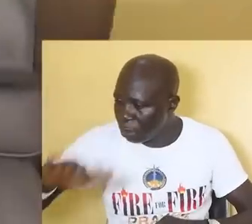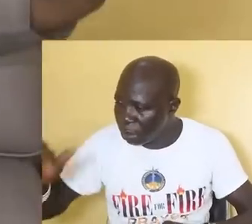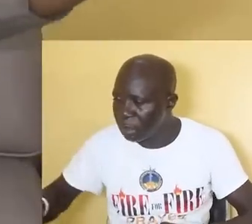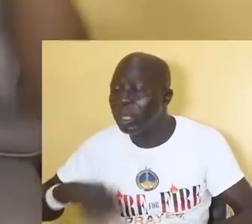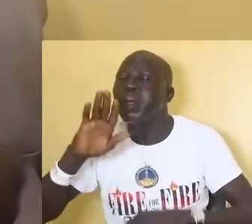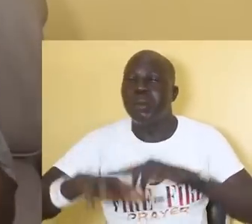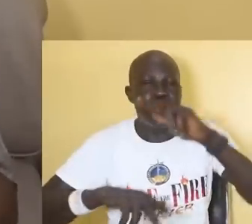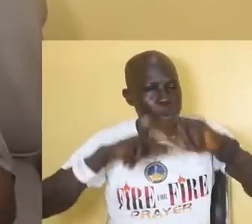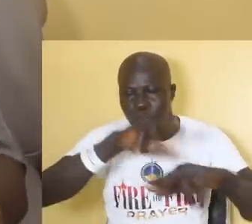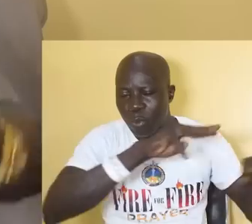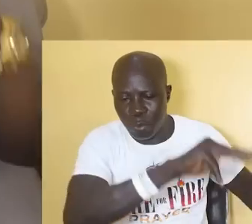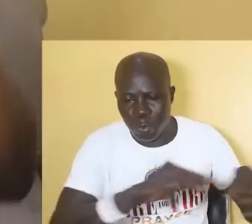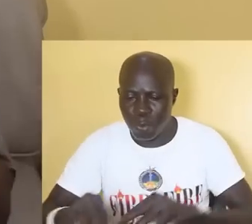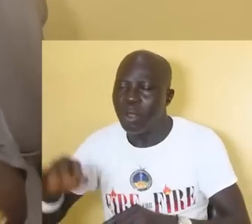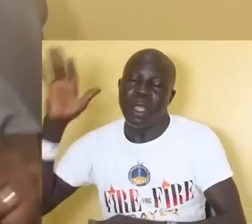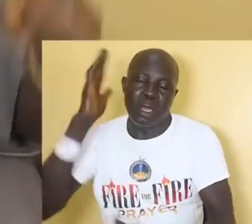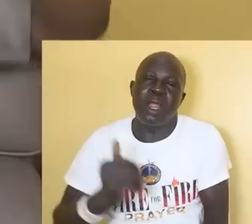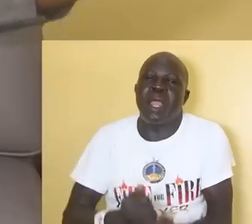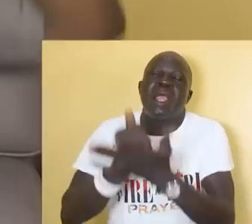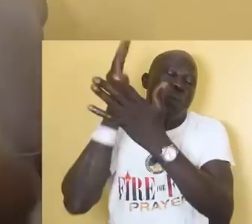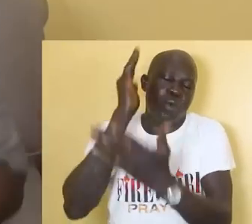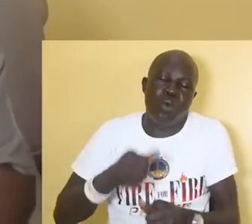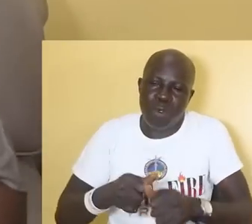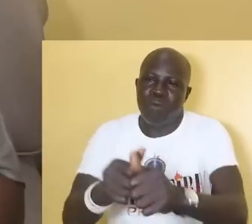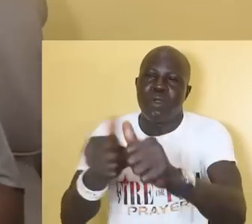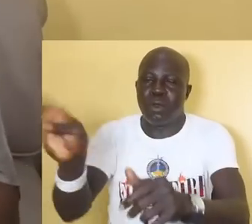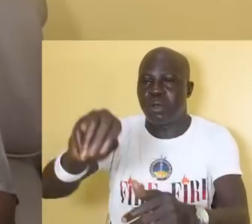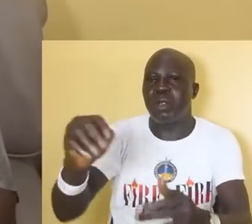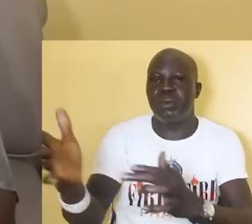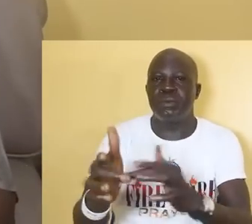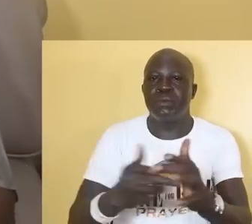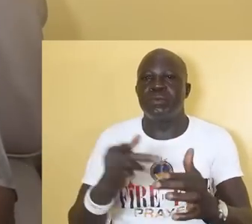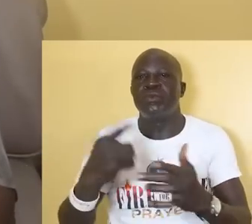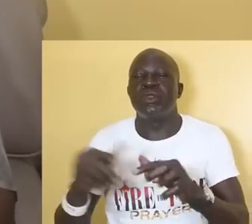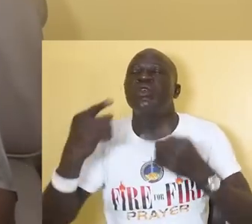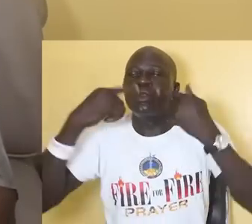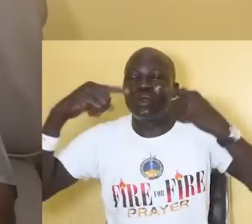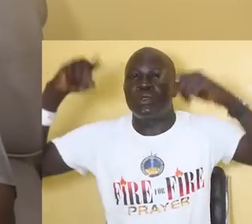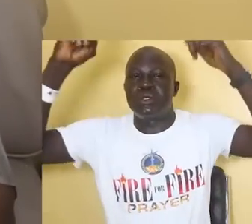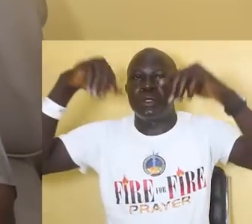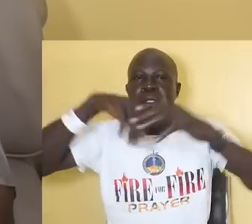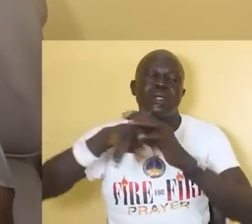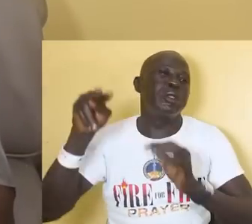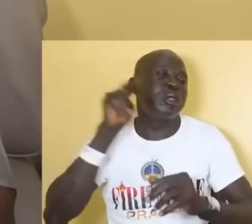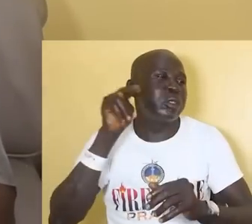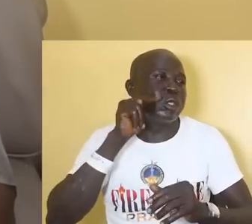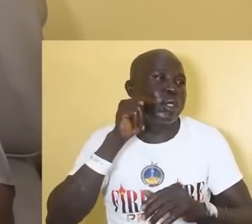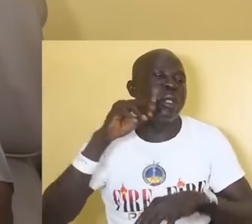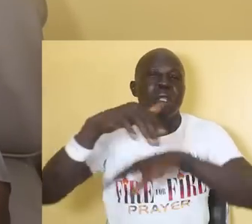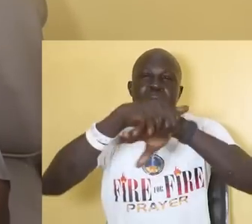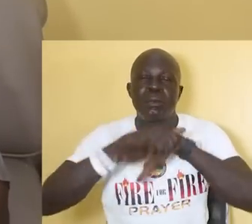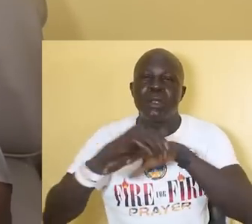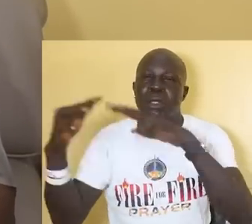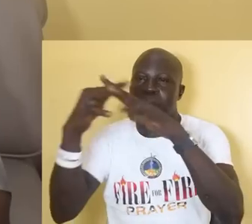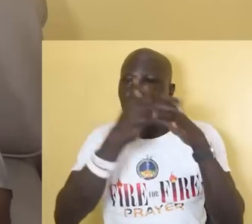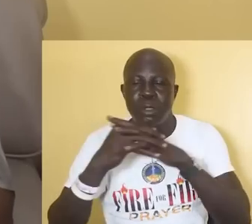wherever your children get, wherever you step up, amen. Will succeed to help. Both abroad